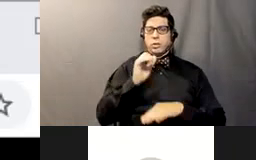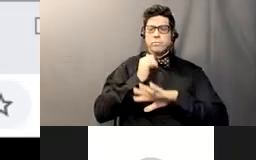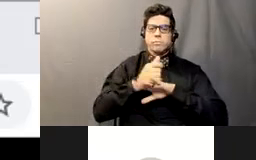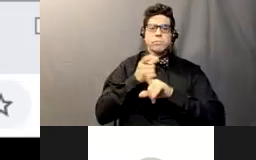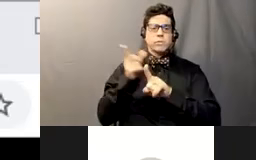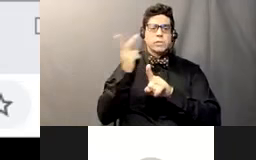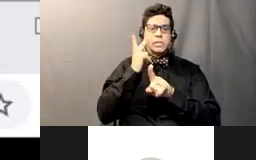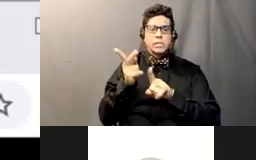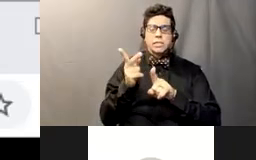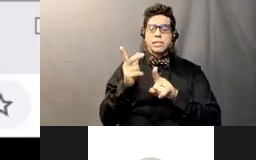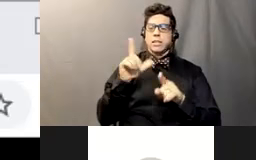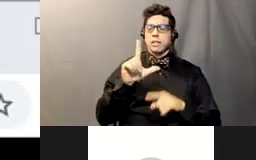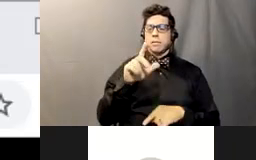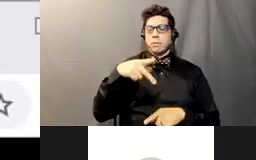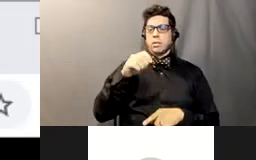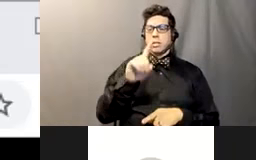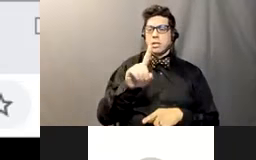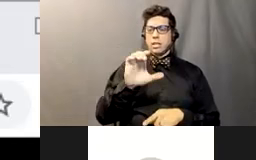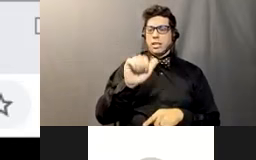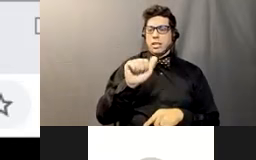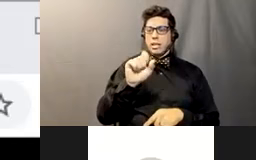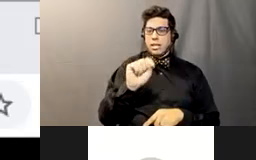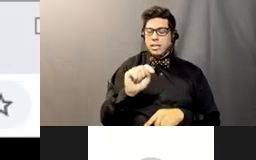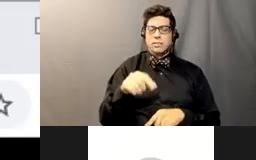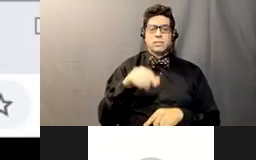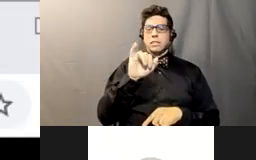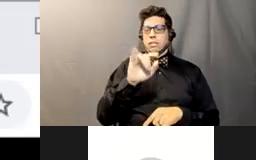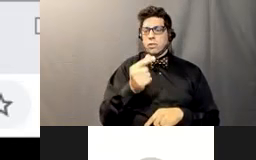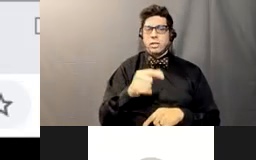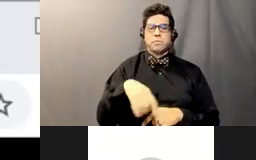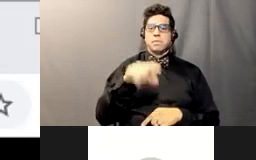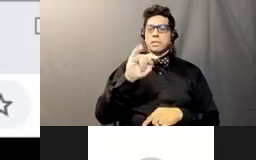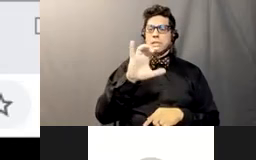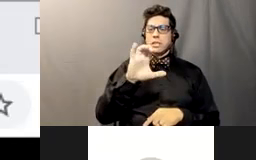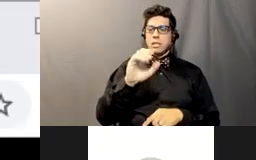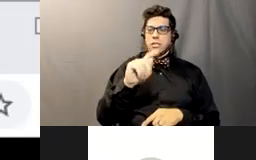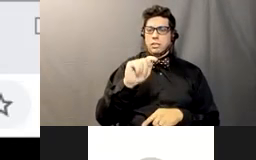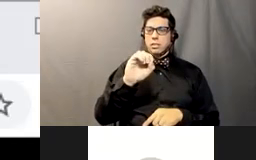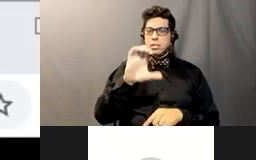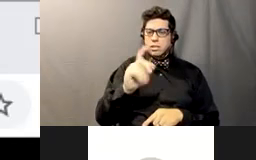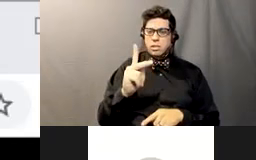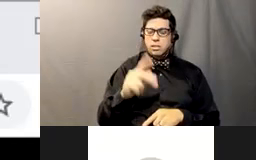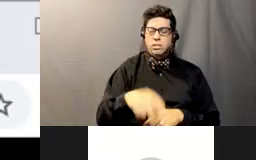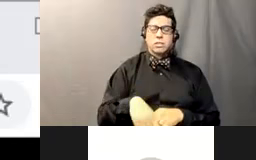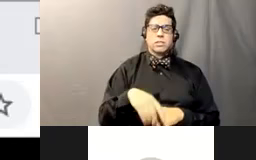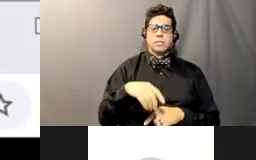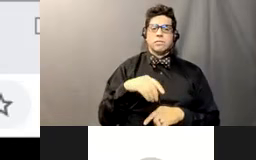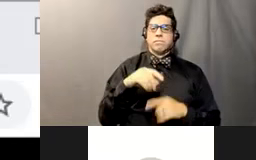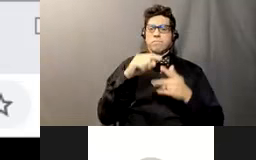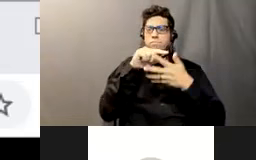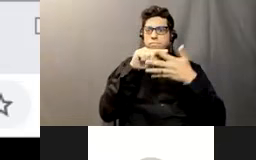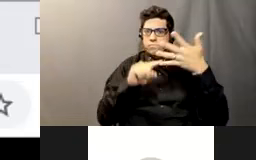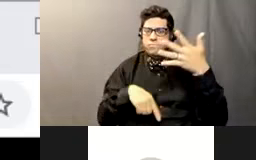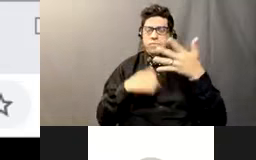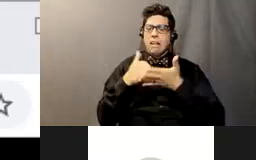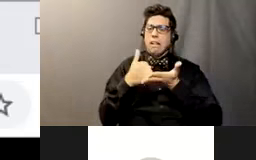workshops, podcasts, TED Talks, YouTube videos, online articles, and activities that would assist all of our employees in